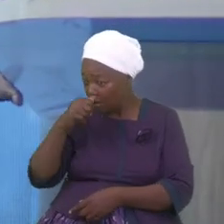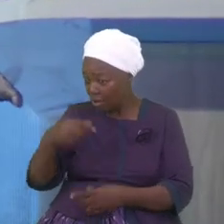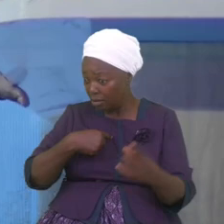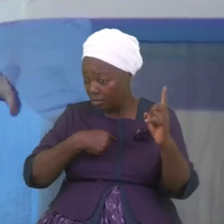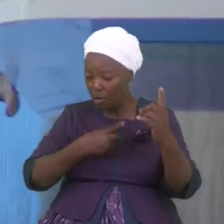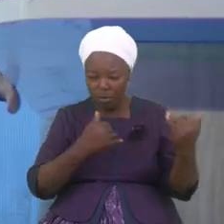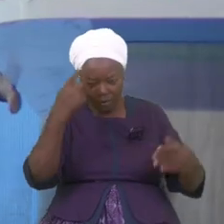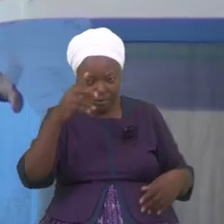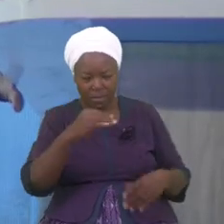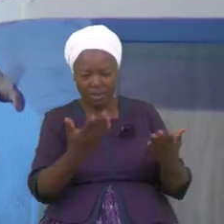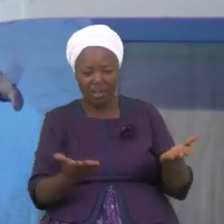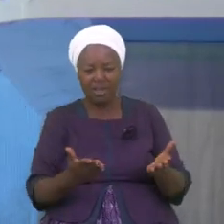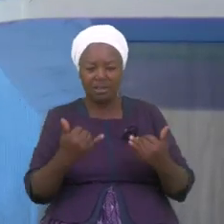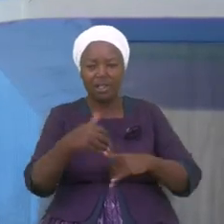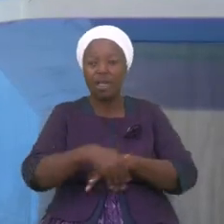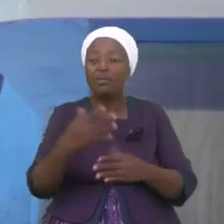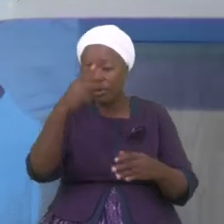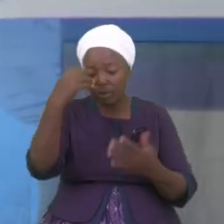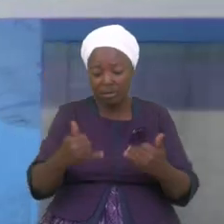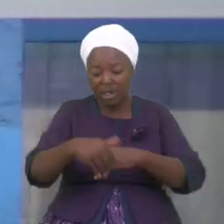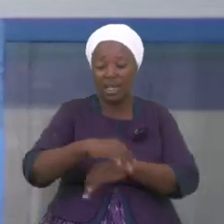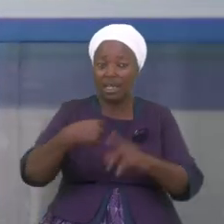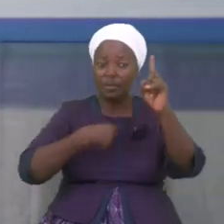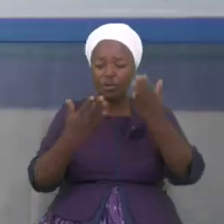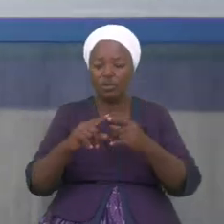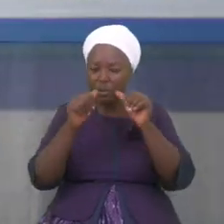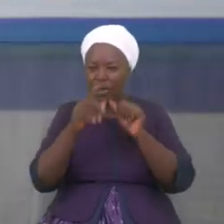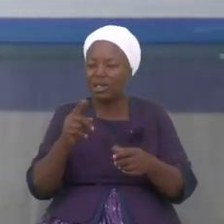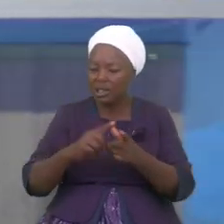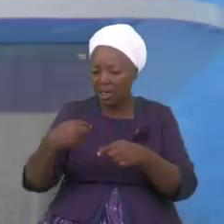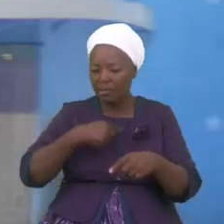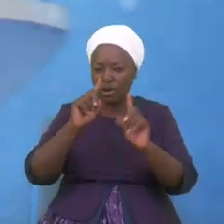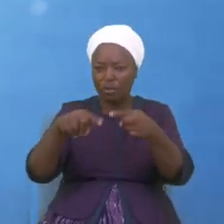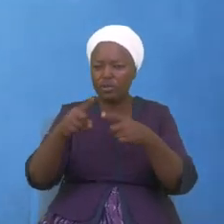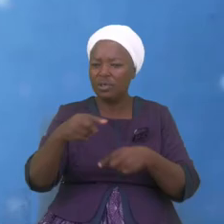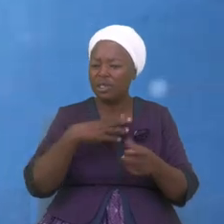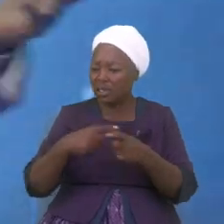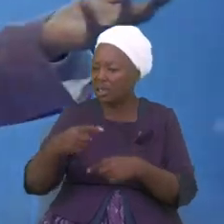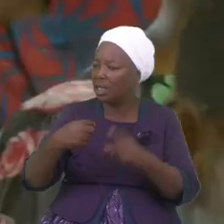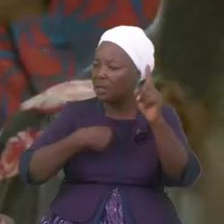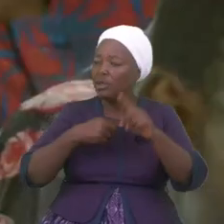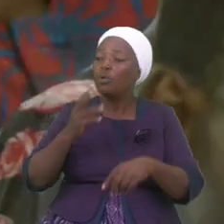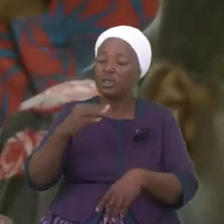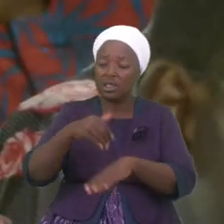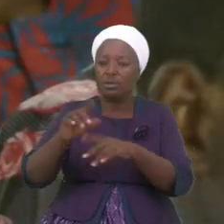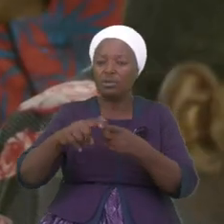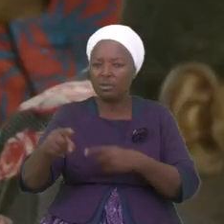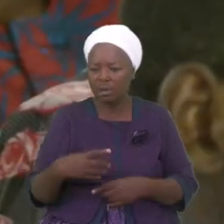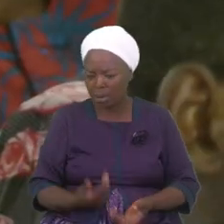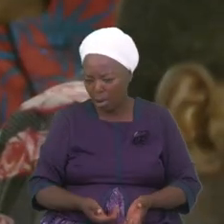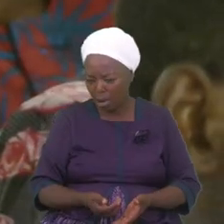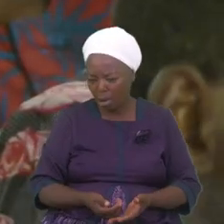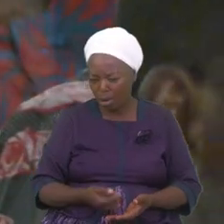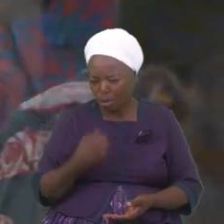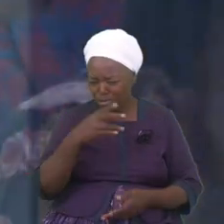tonight. I want to bless him. And then I come to you. I said, I'm sent to you. Who